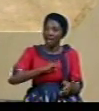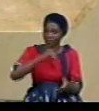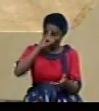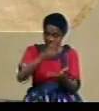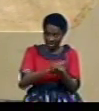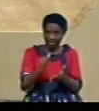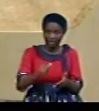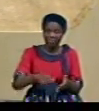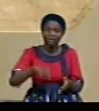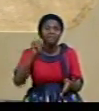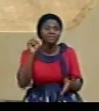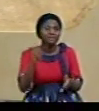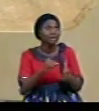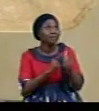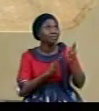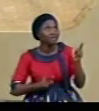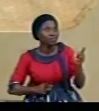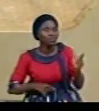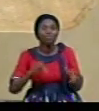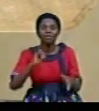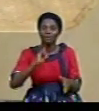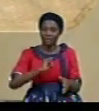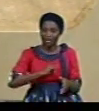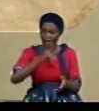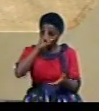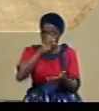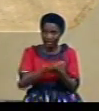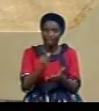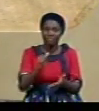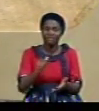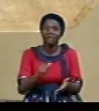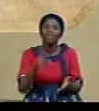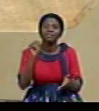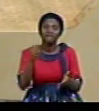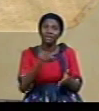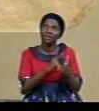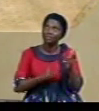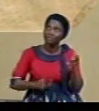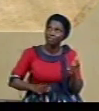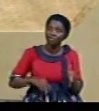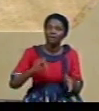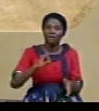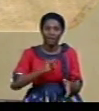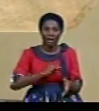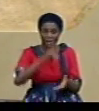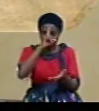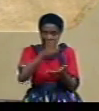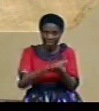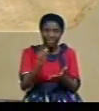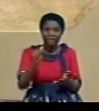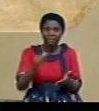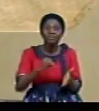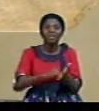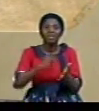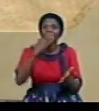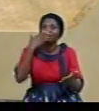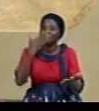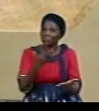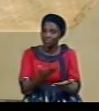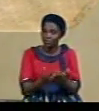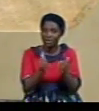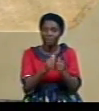me I believe yes Lord I believe yes Lord I believe